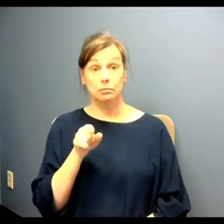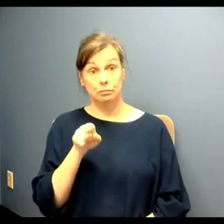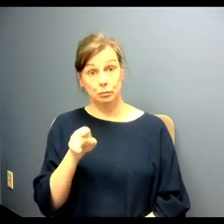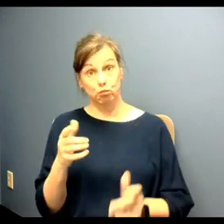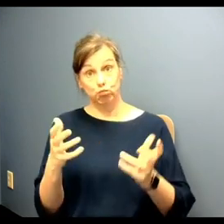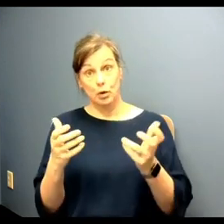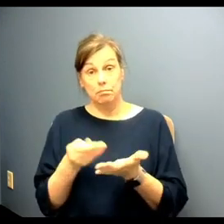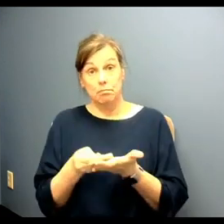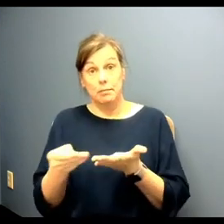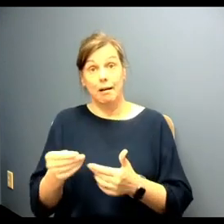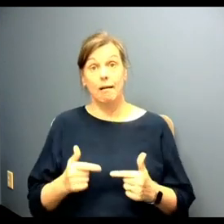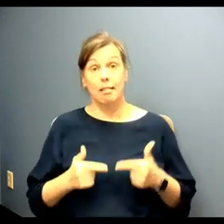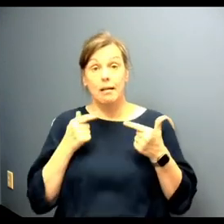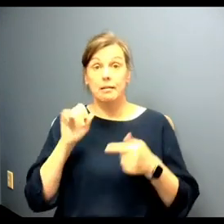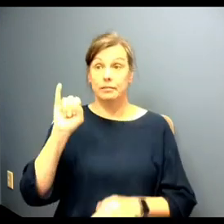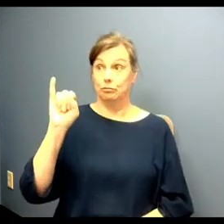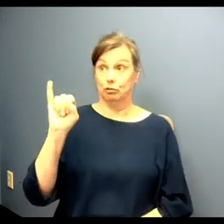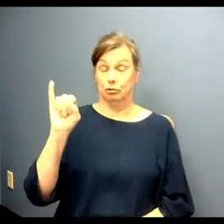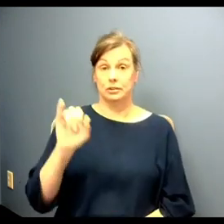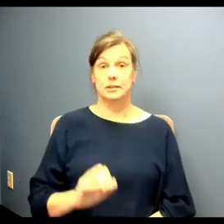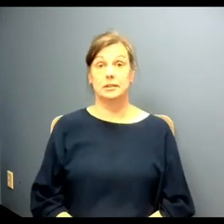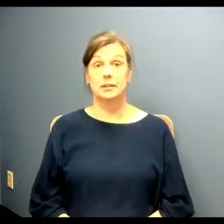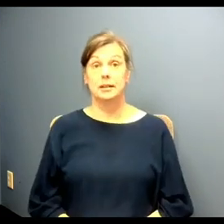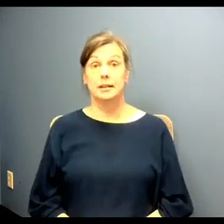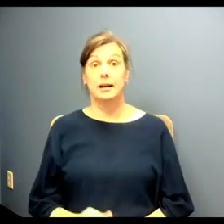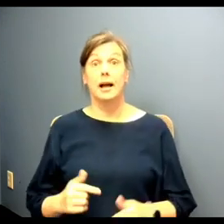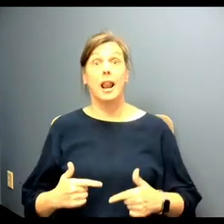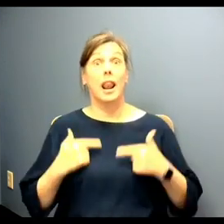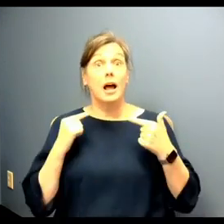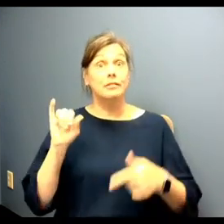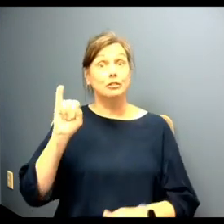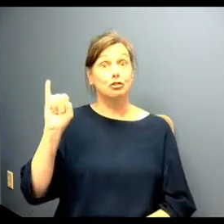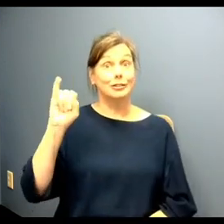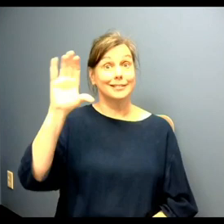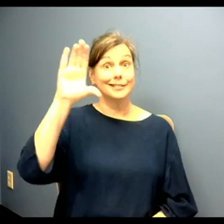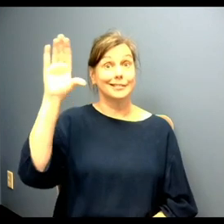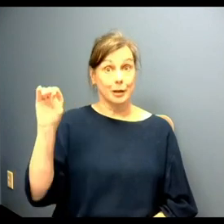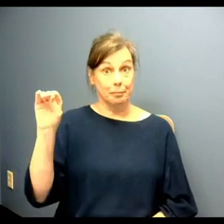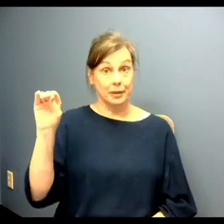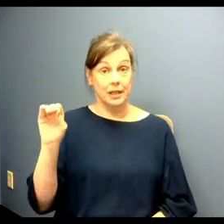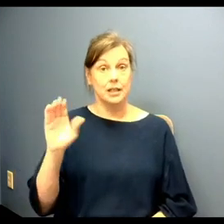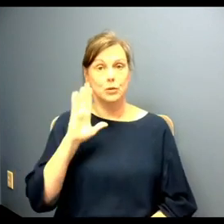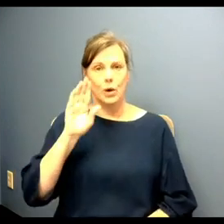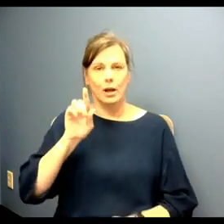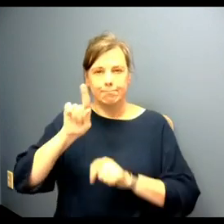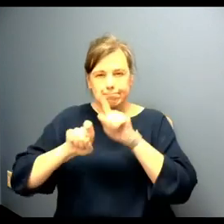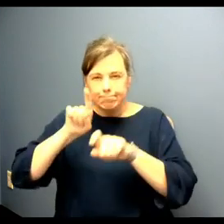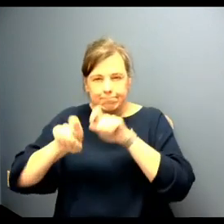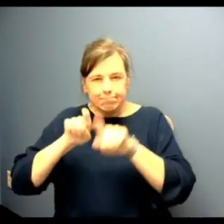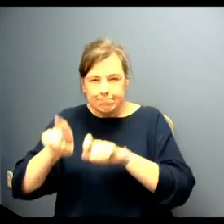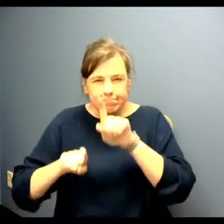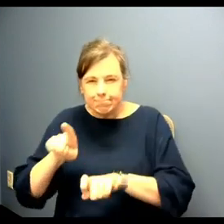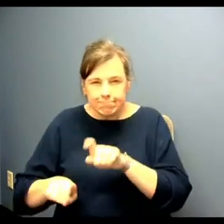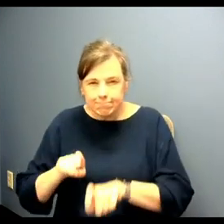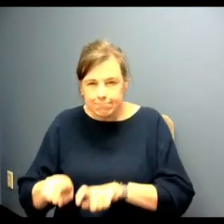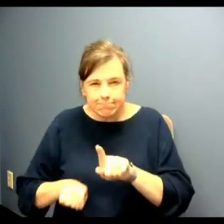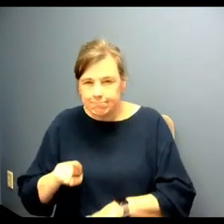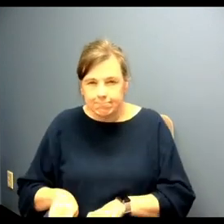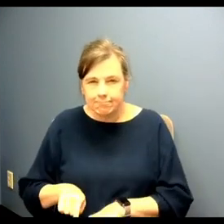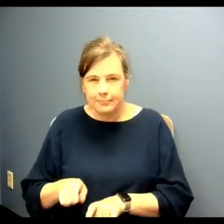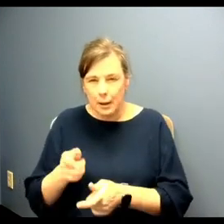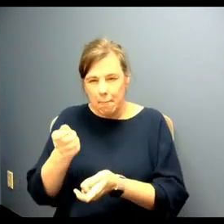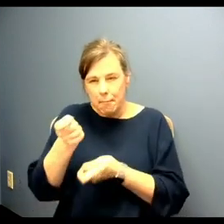life insurance, and life insurance companies try to get as much information as they can about their